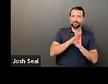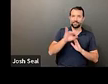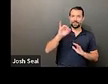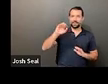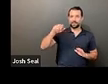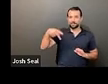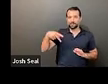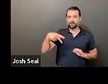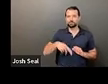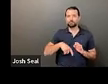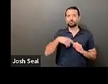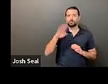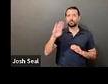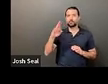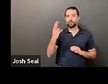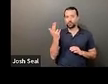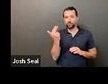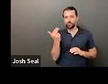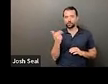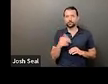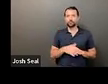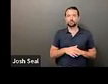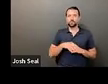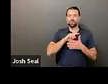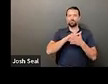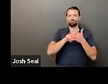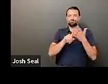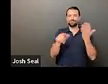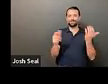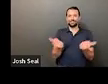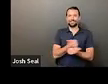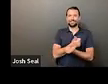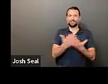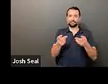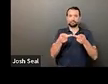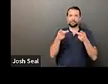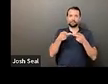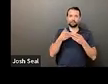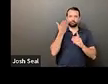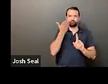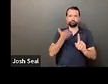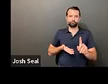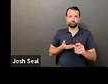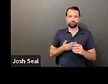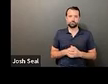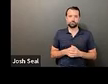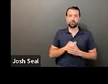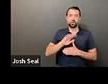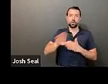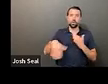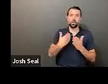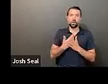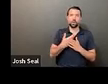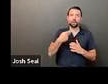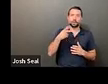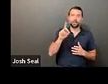This is everything. So this is all of our PD from today all the way through the end of the